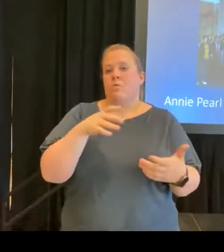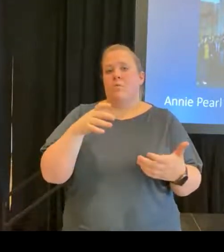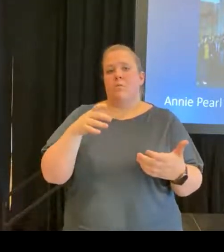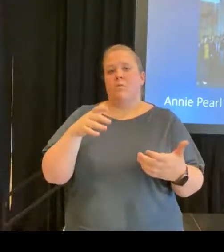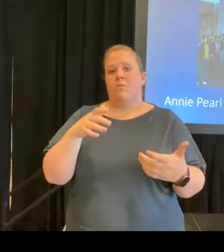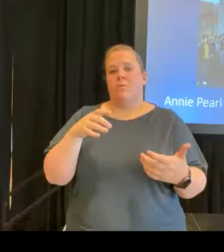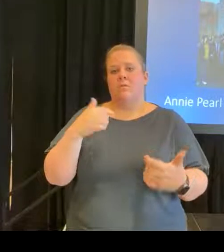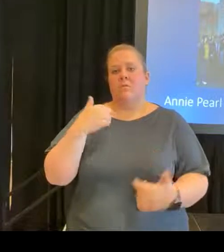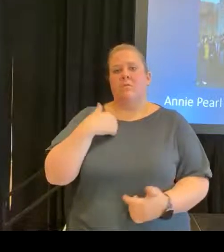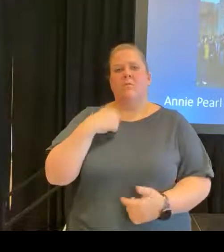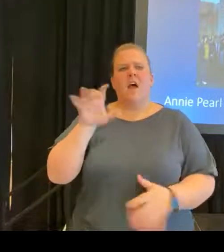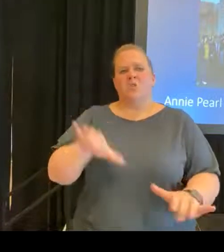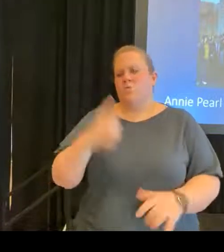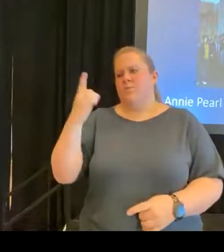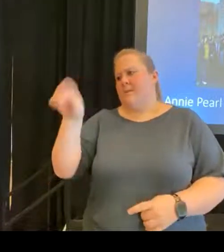I got to do something else to be seen.